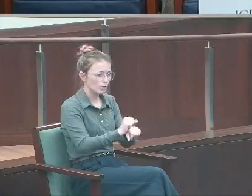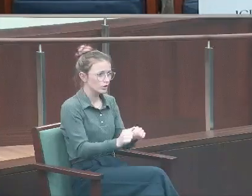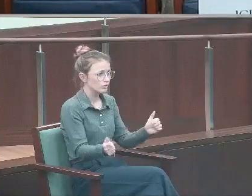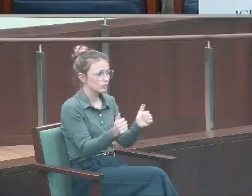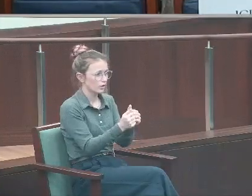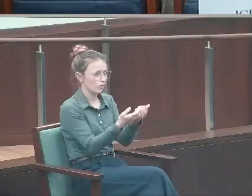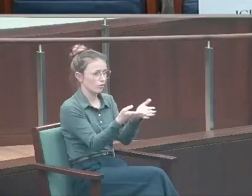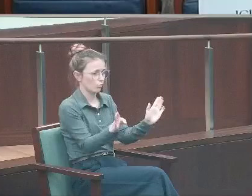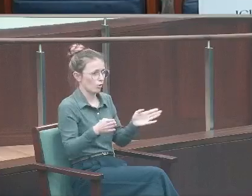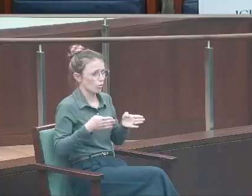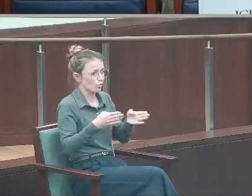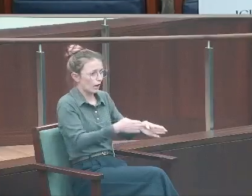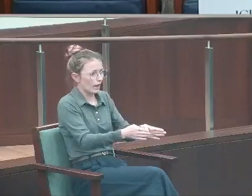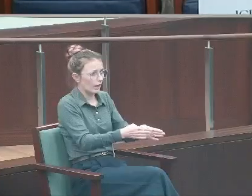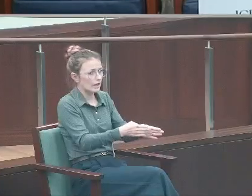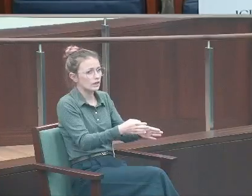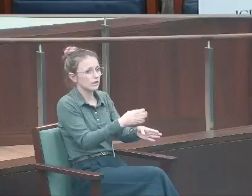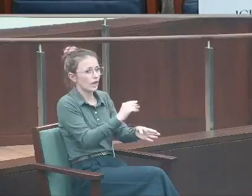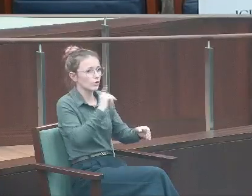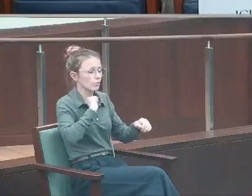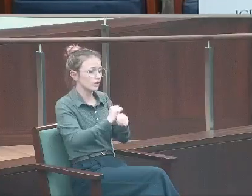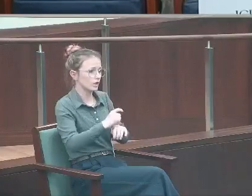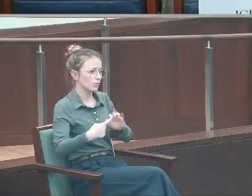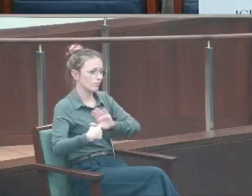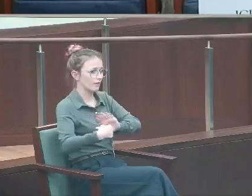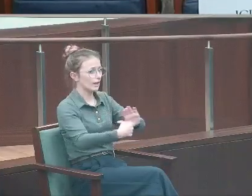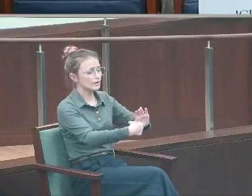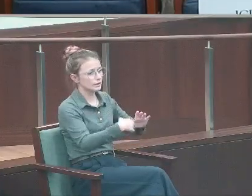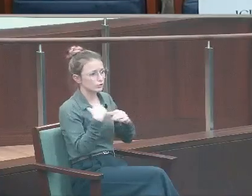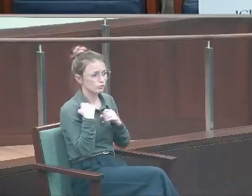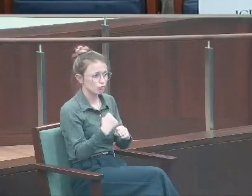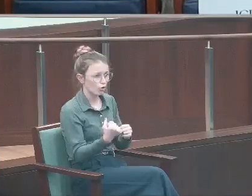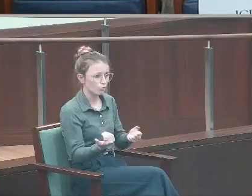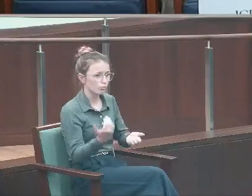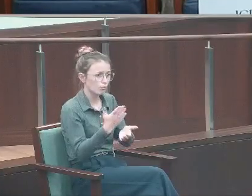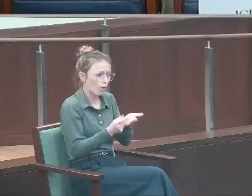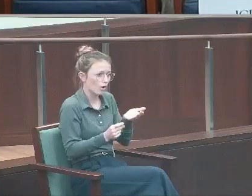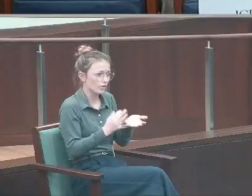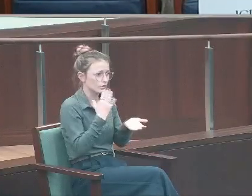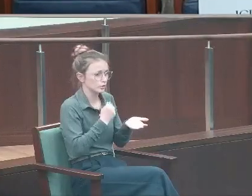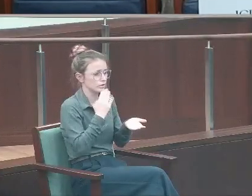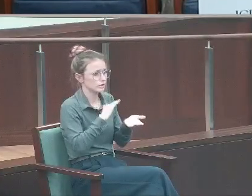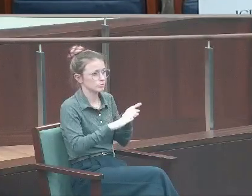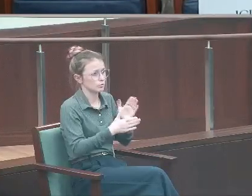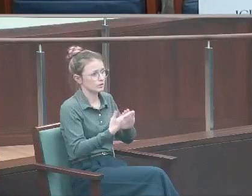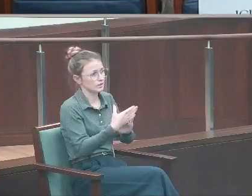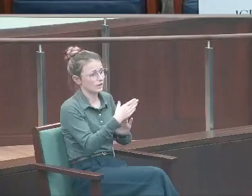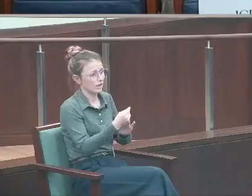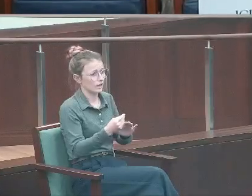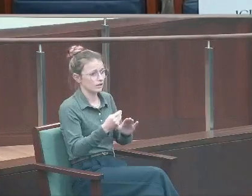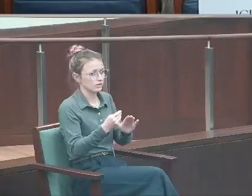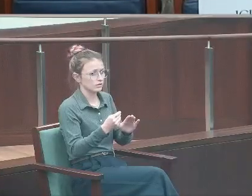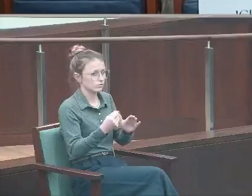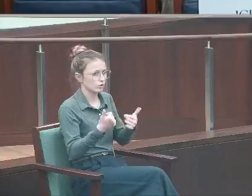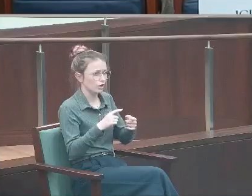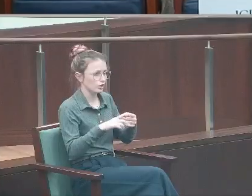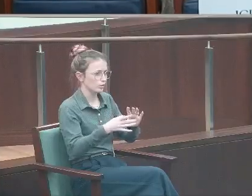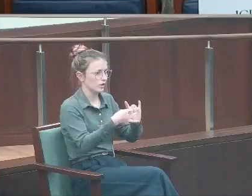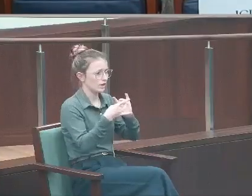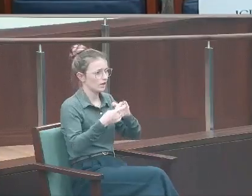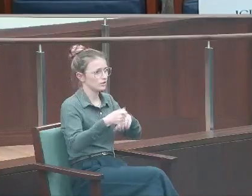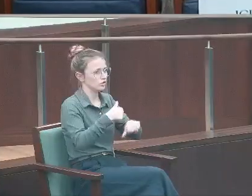of organizations that I think are really reflective of a strong part of the Jewish community, and the polling that's come out since has underscored